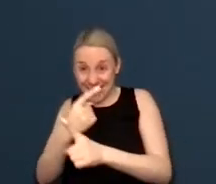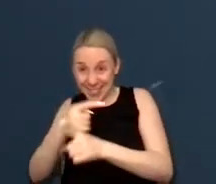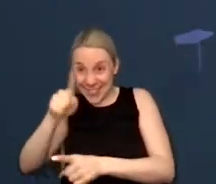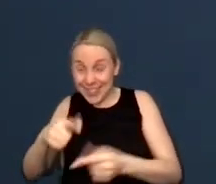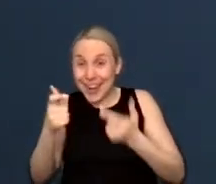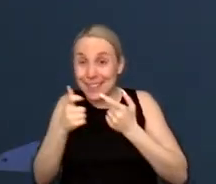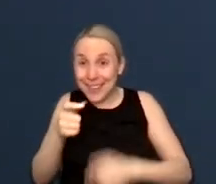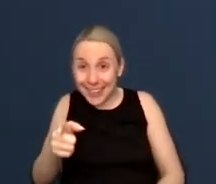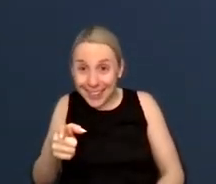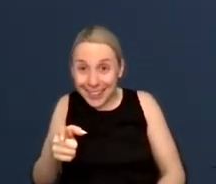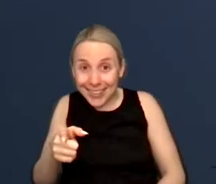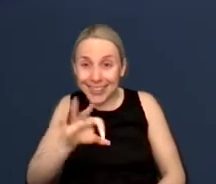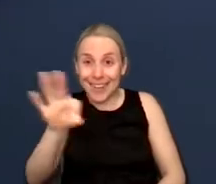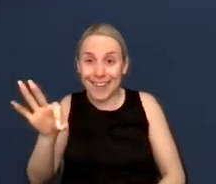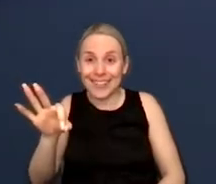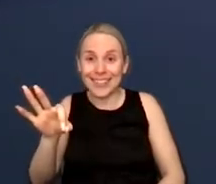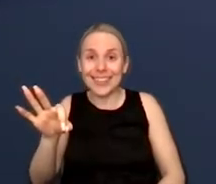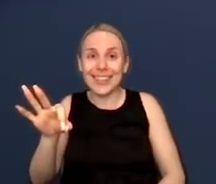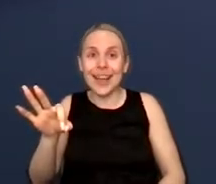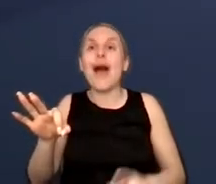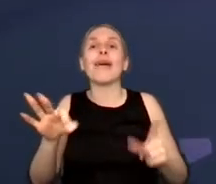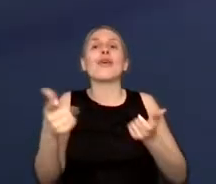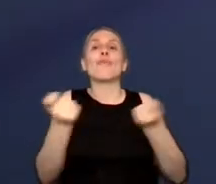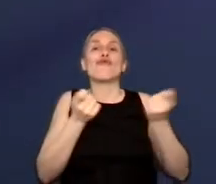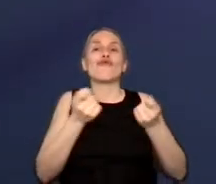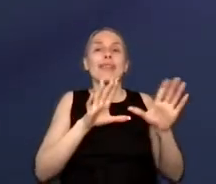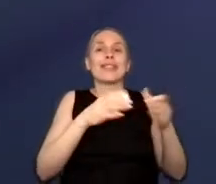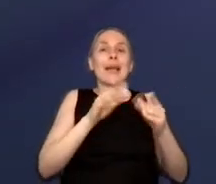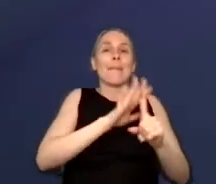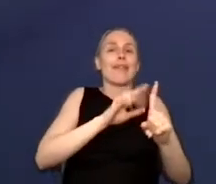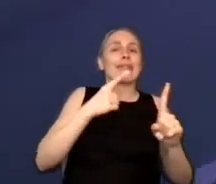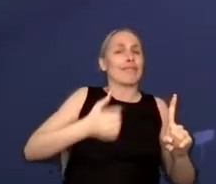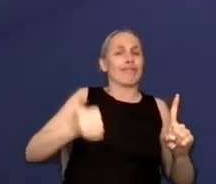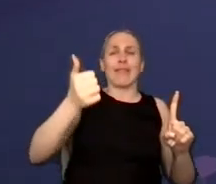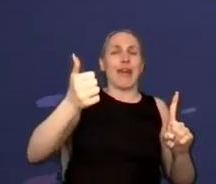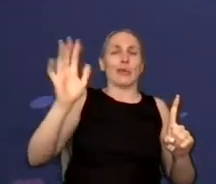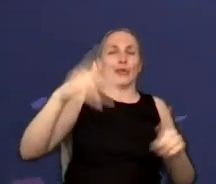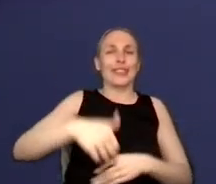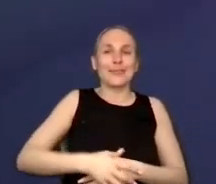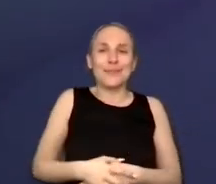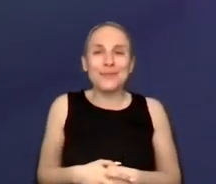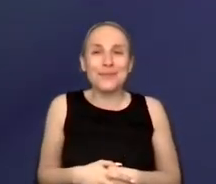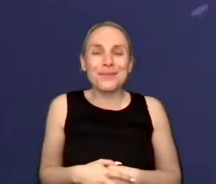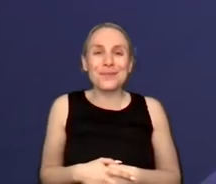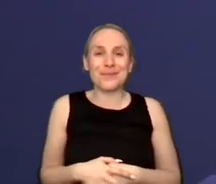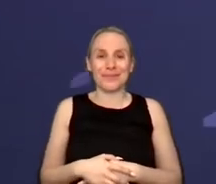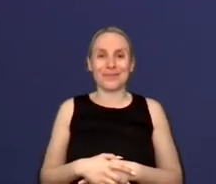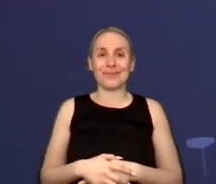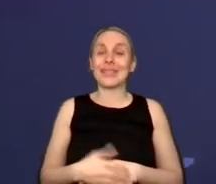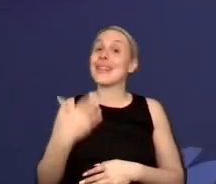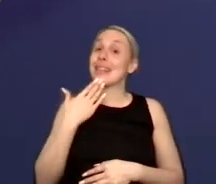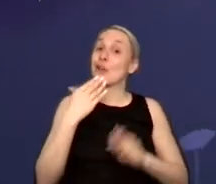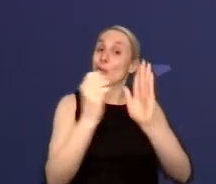numbers? Yes. All good from the moderation team. Cool. That's great. Thanks for posting your chat. Keep your